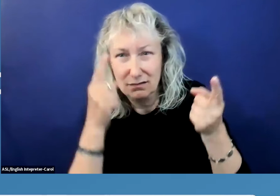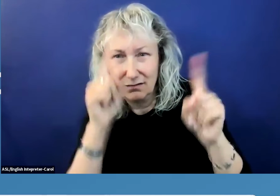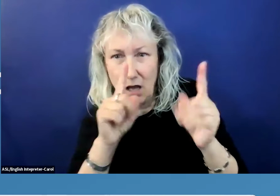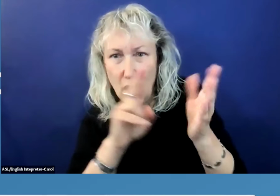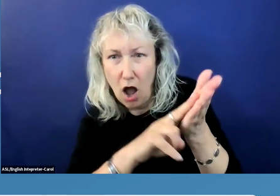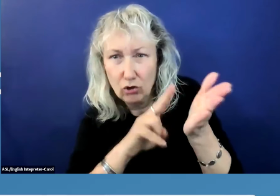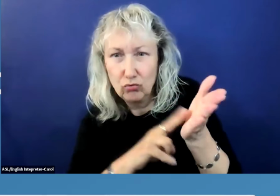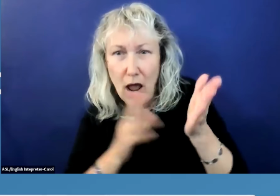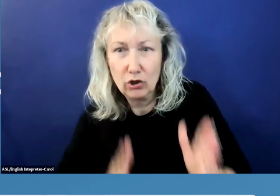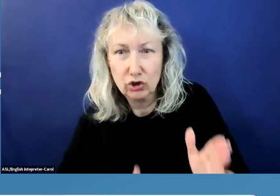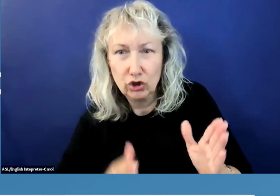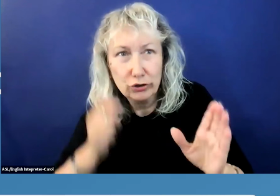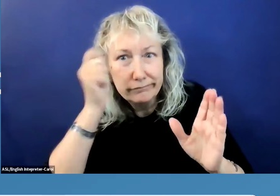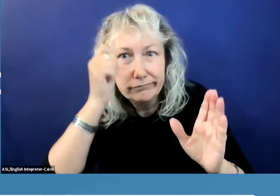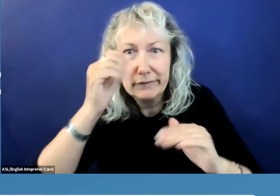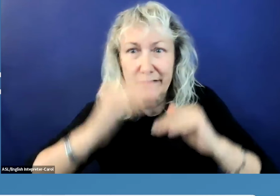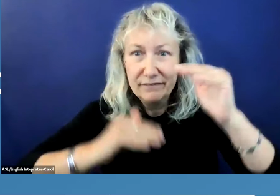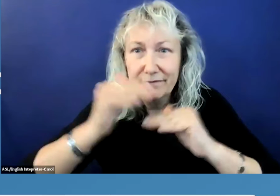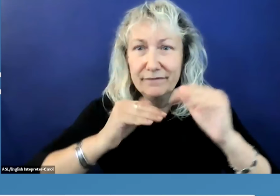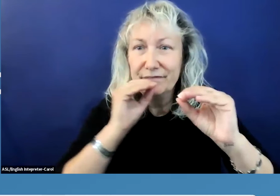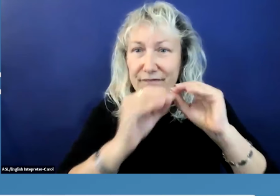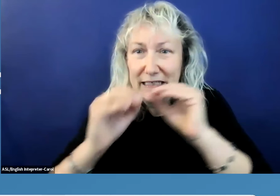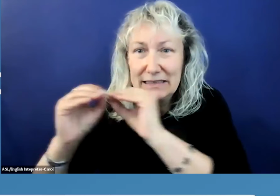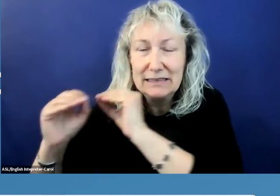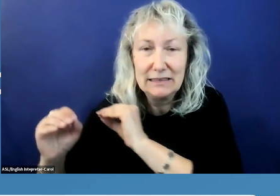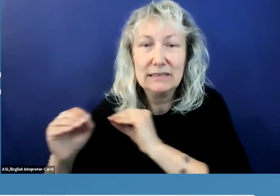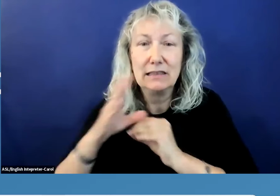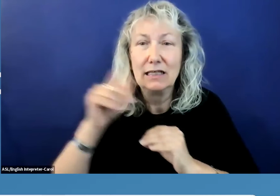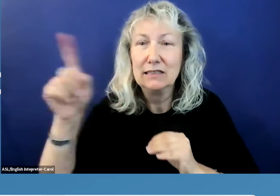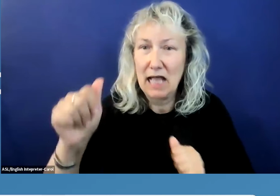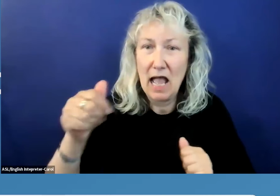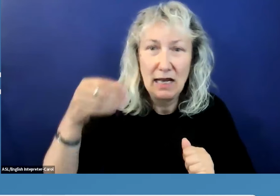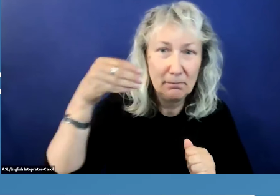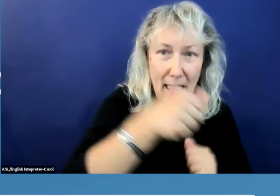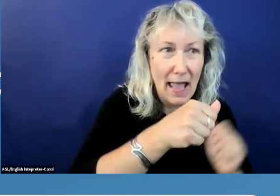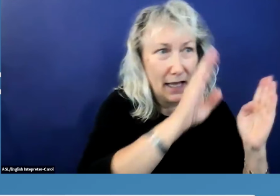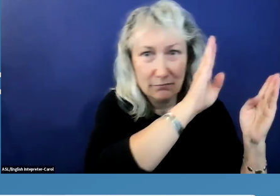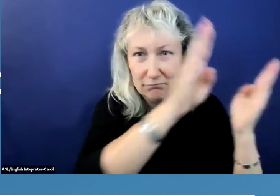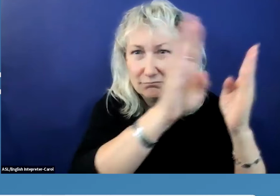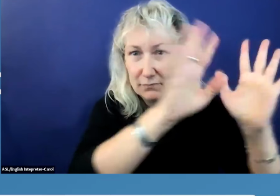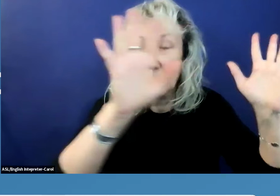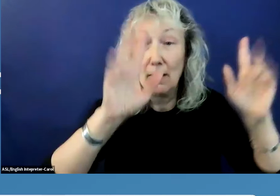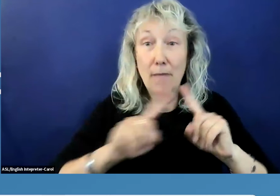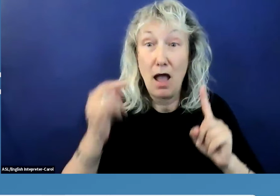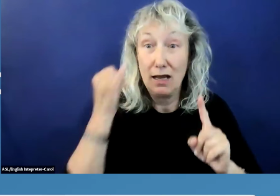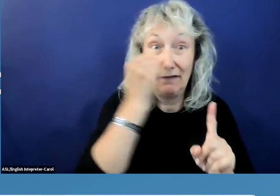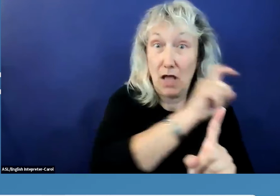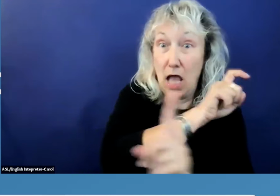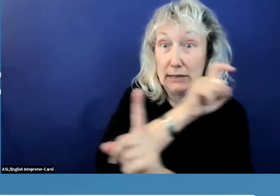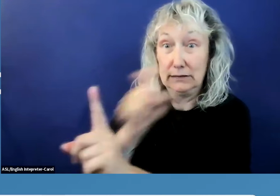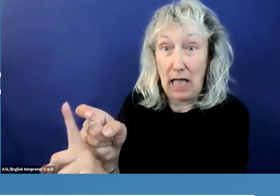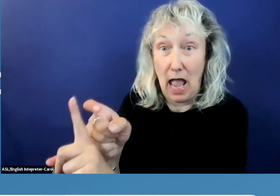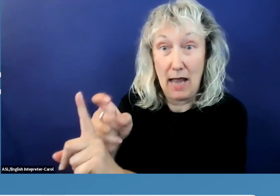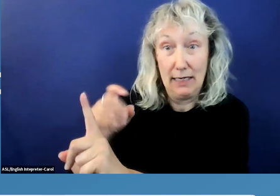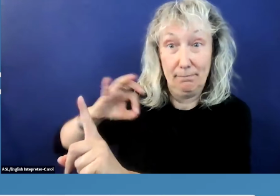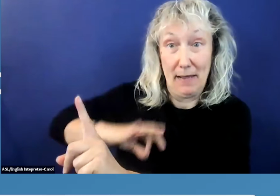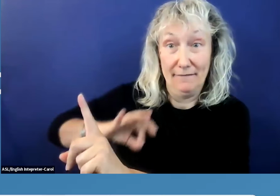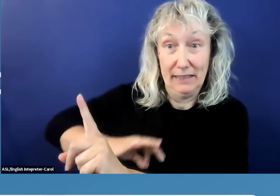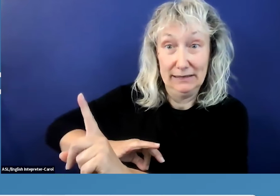allows the insurer to pay the repair company directly. However, an assignment of benefits is a legal